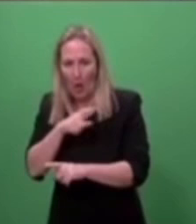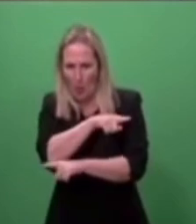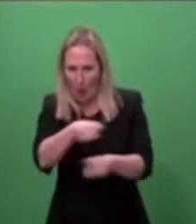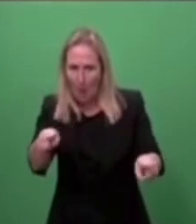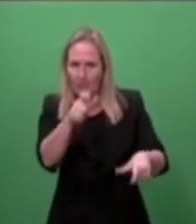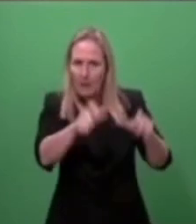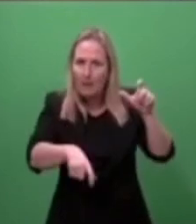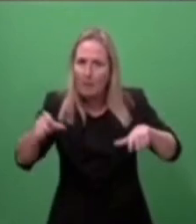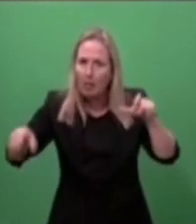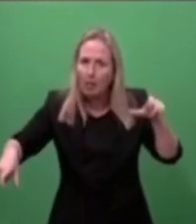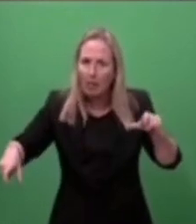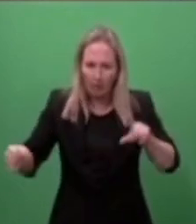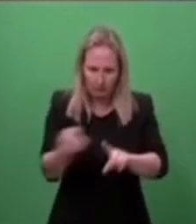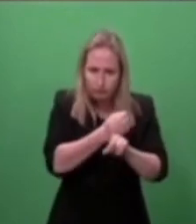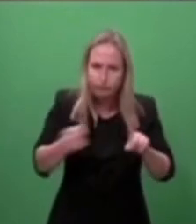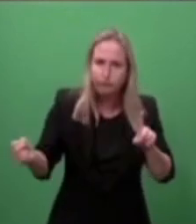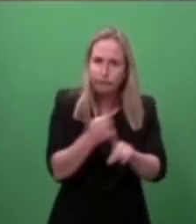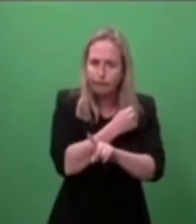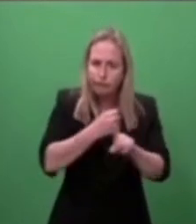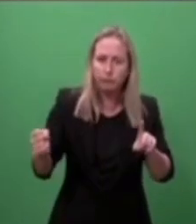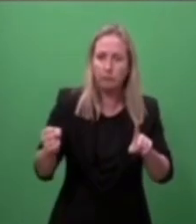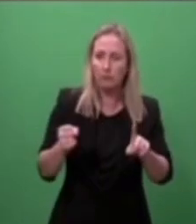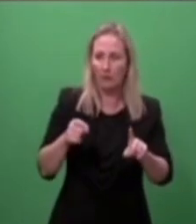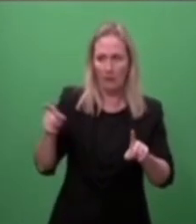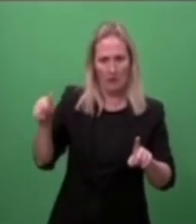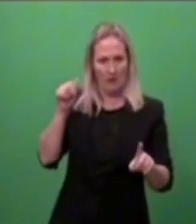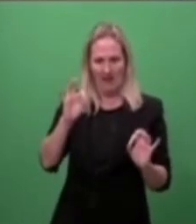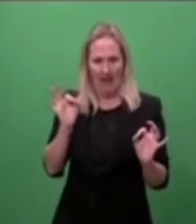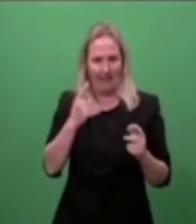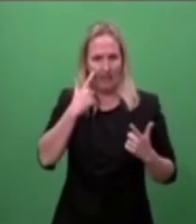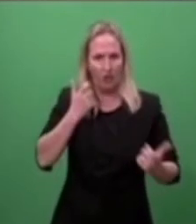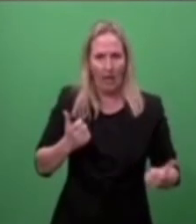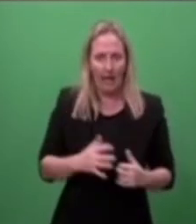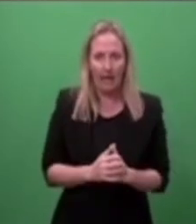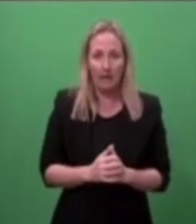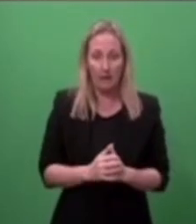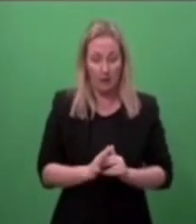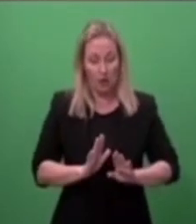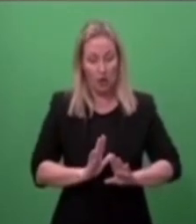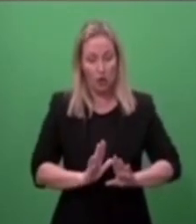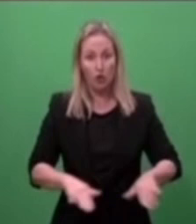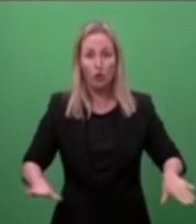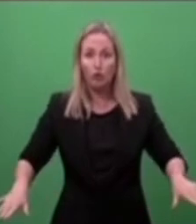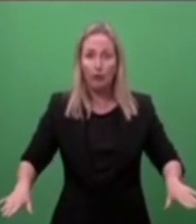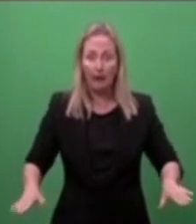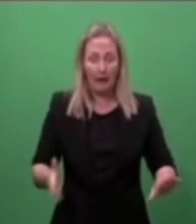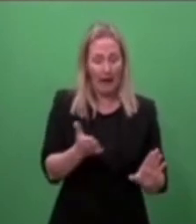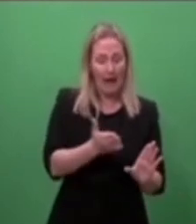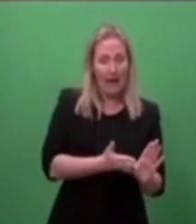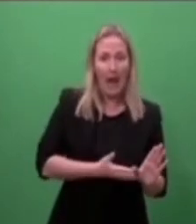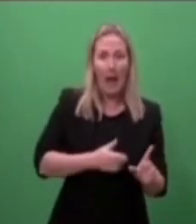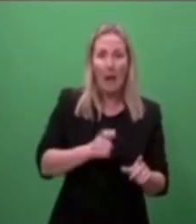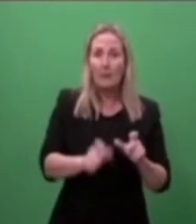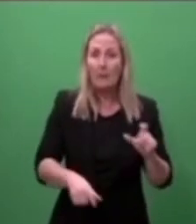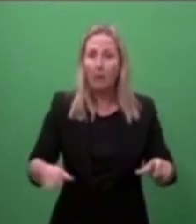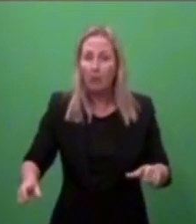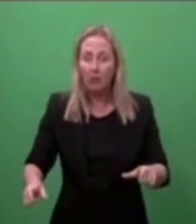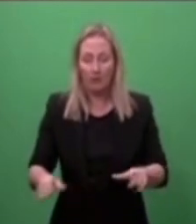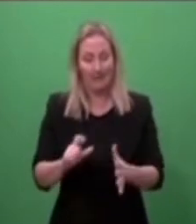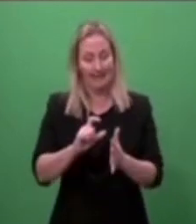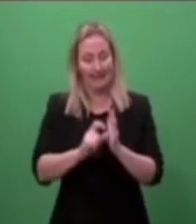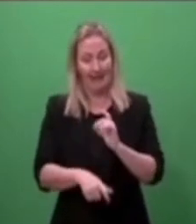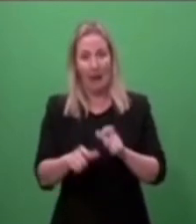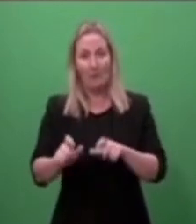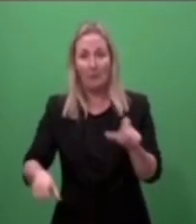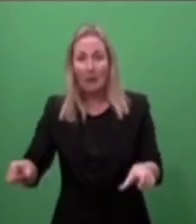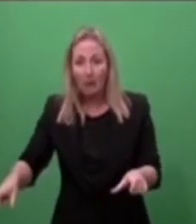were working in the system, through children, young people, and those with disabilities and with